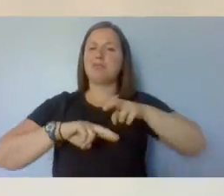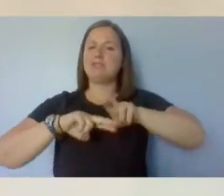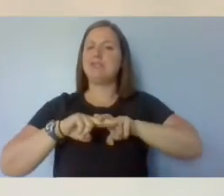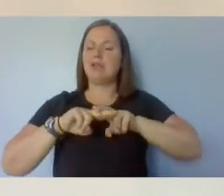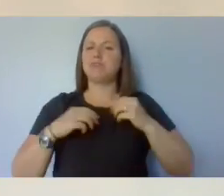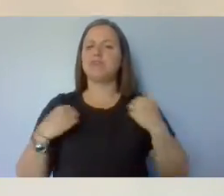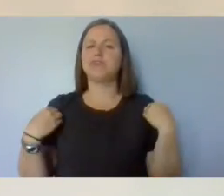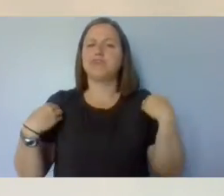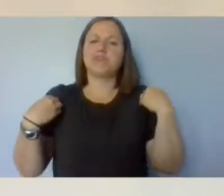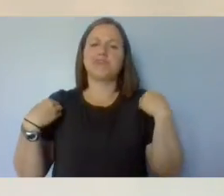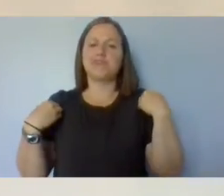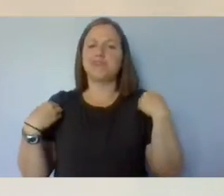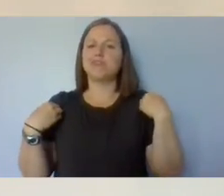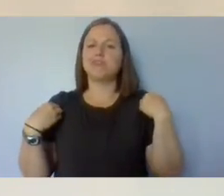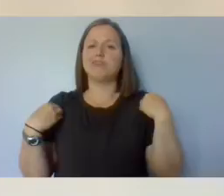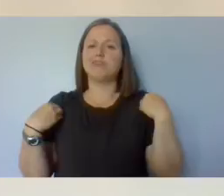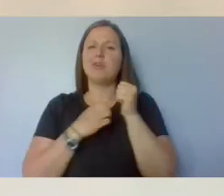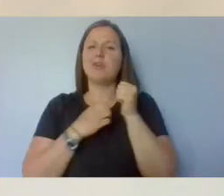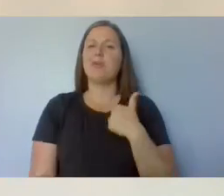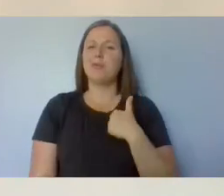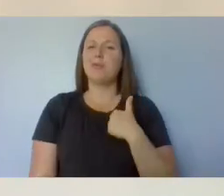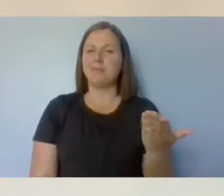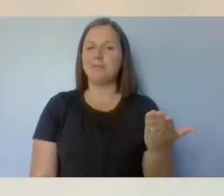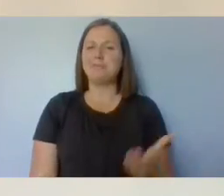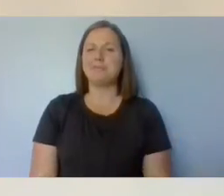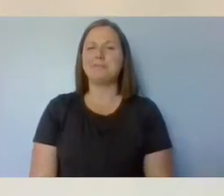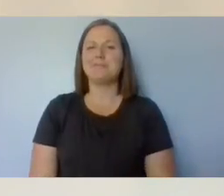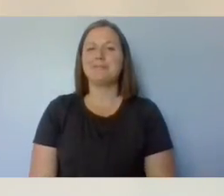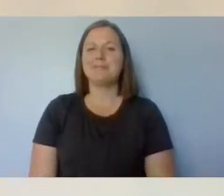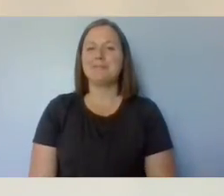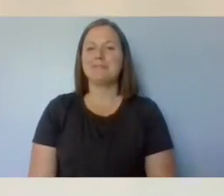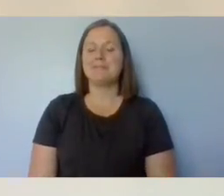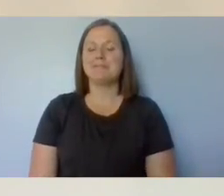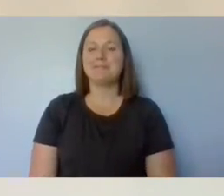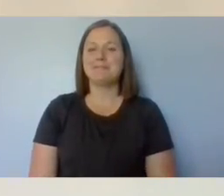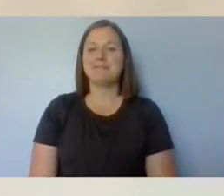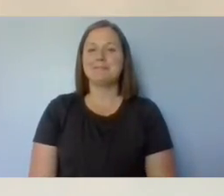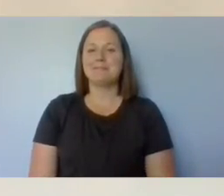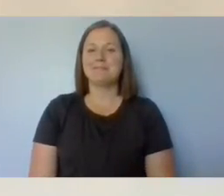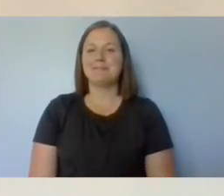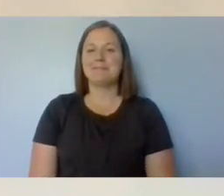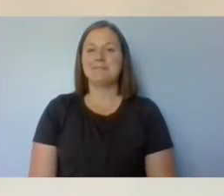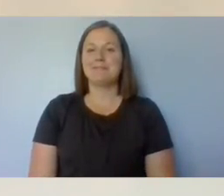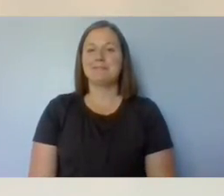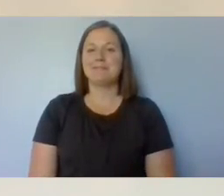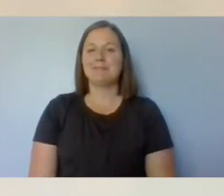Reach your arms up big and wide and lower your arms back down.